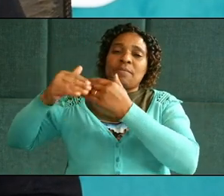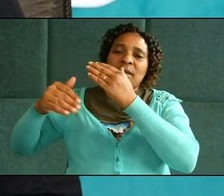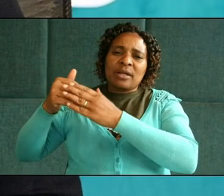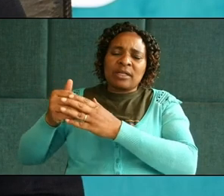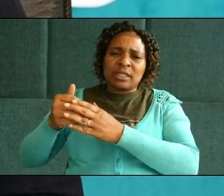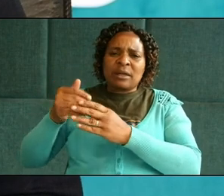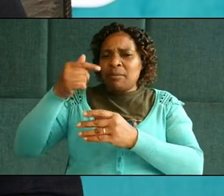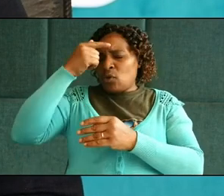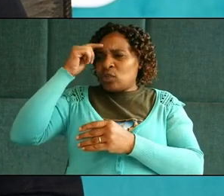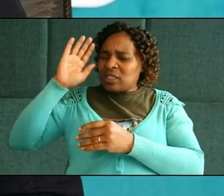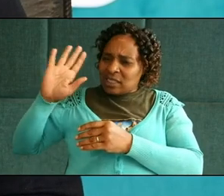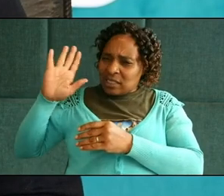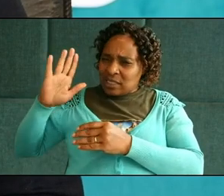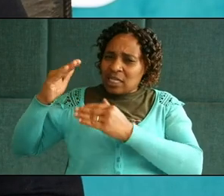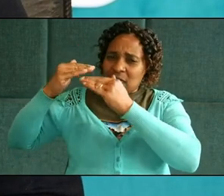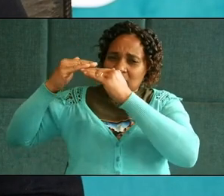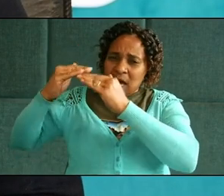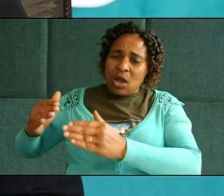us